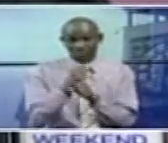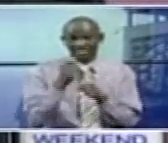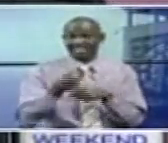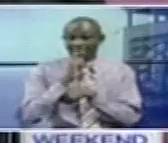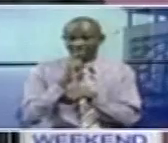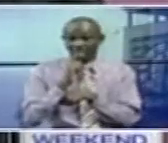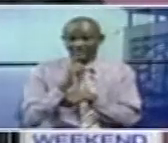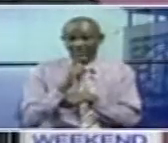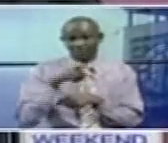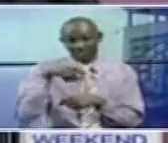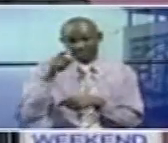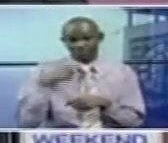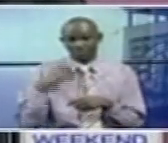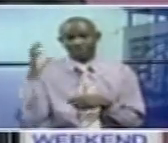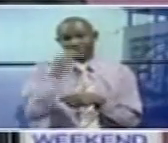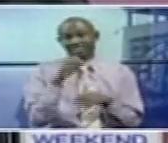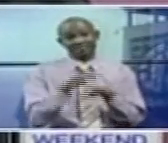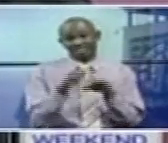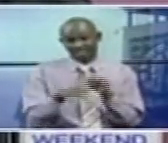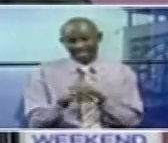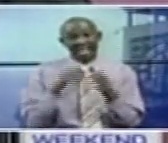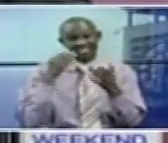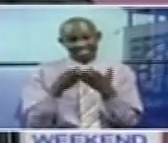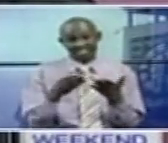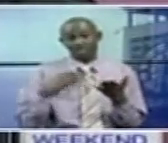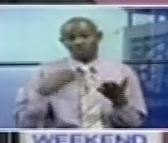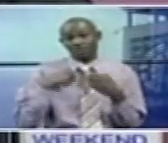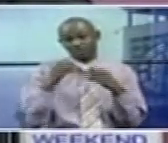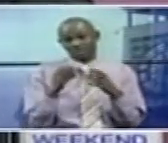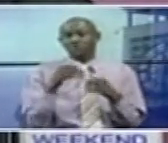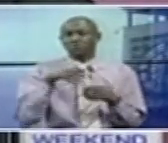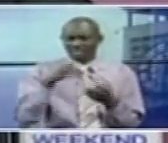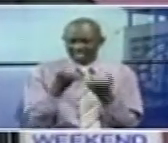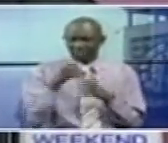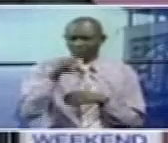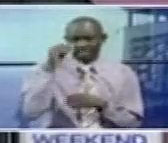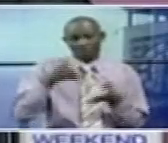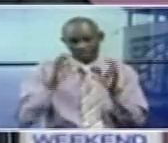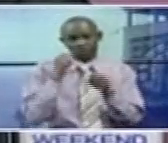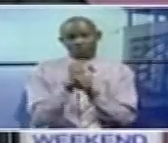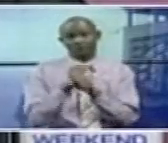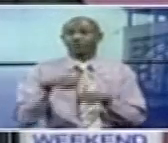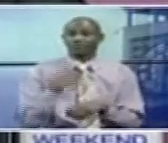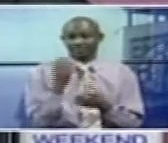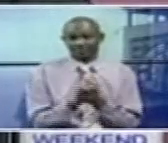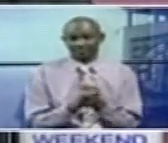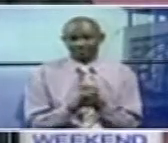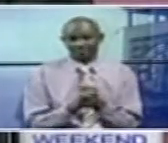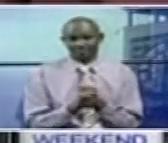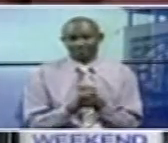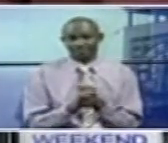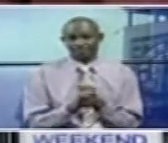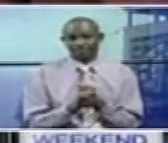capital, you're going to just be sitting around forever. This world owes you nothing. You need to find a way to make it work for yourself. Final question.